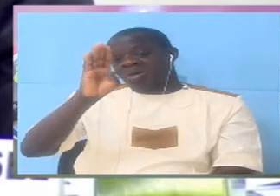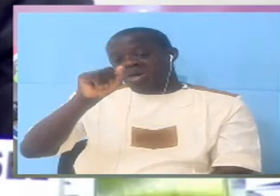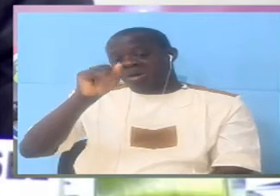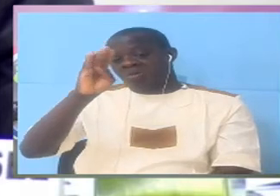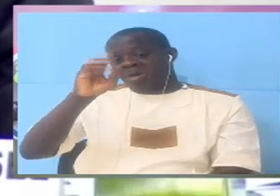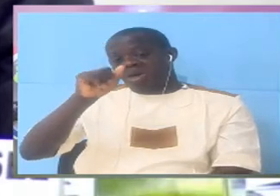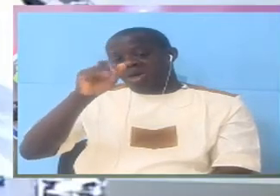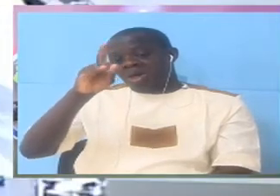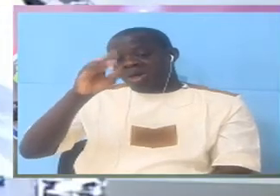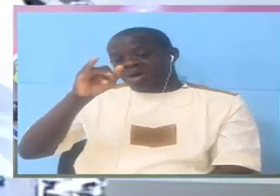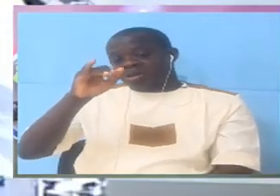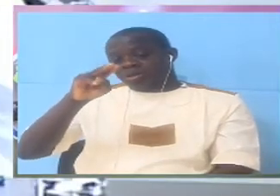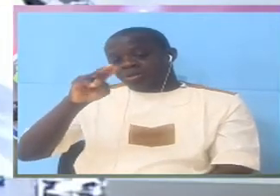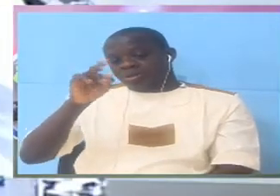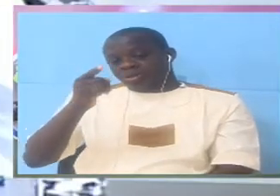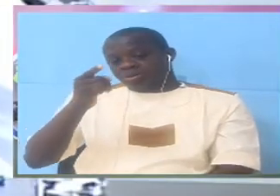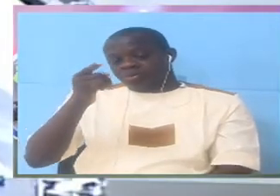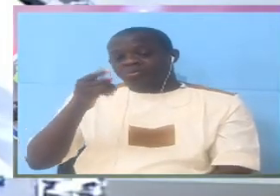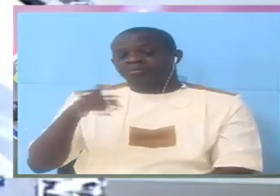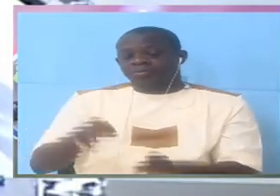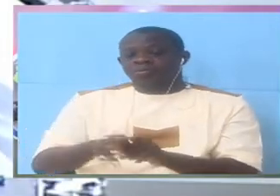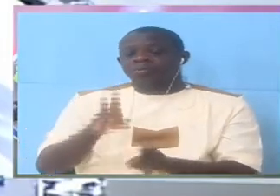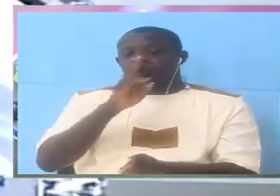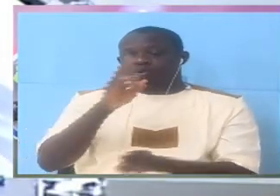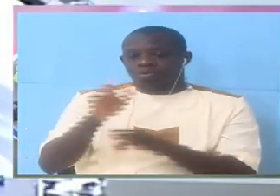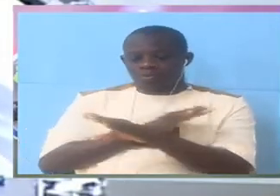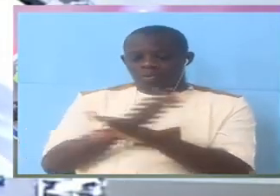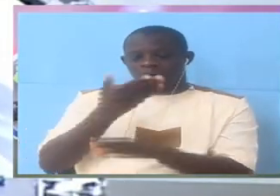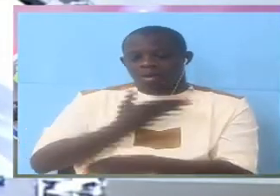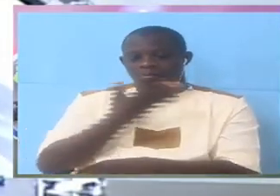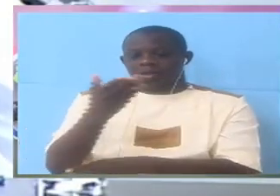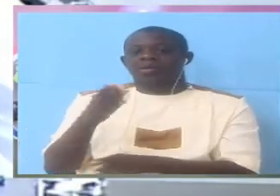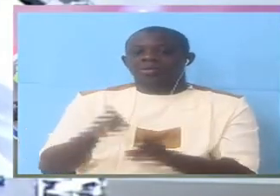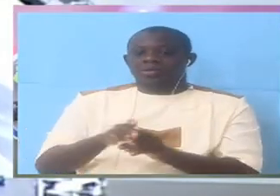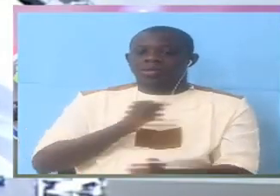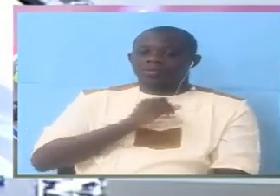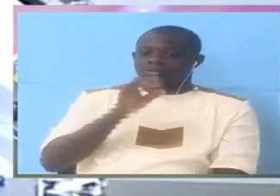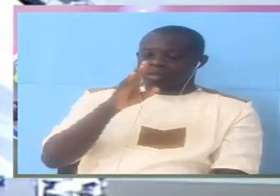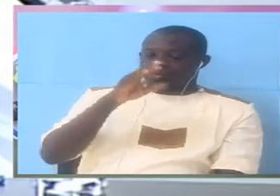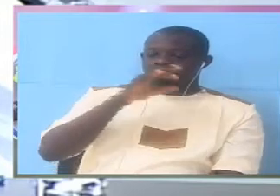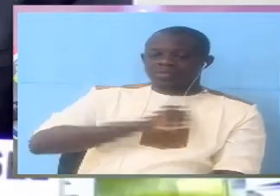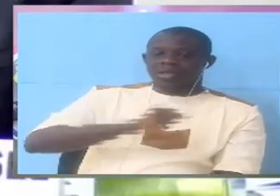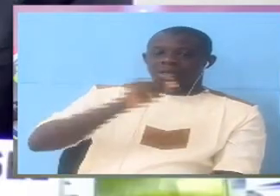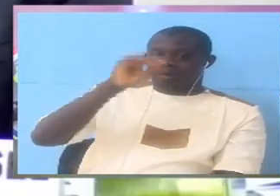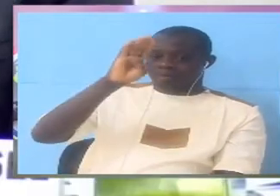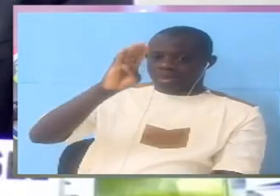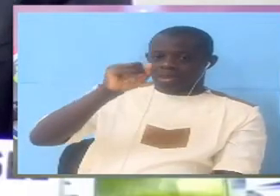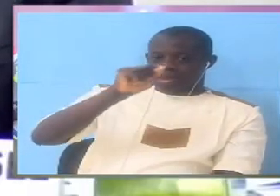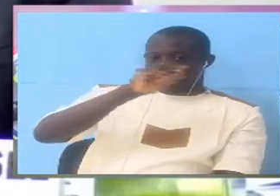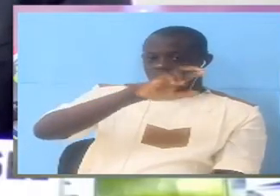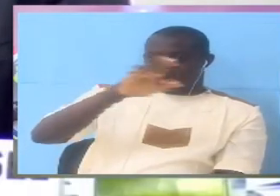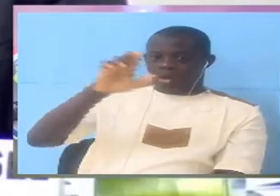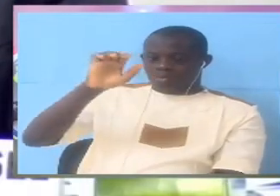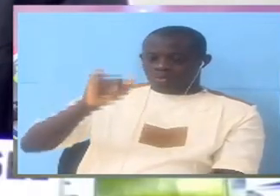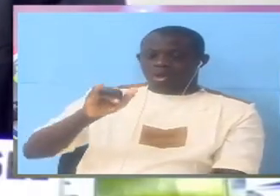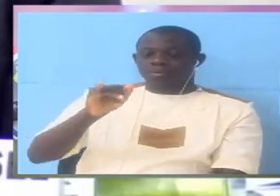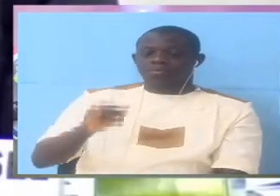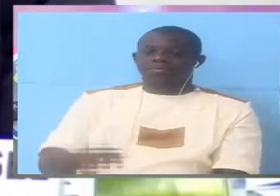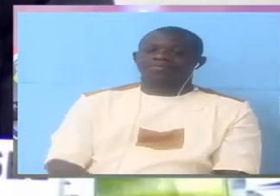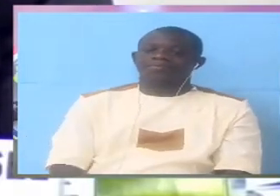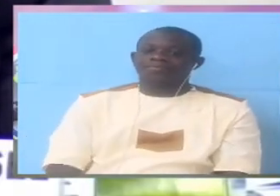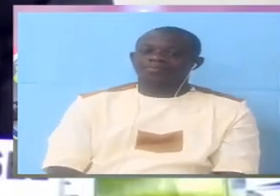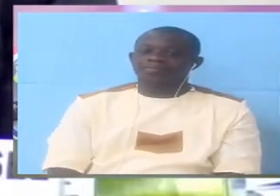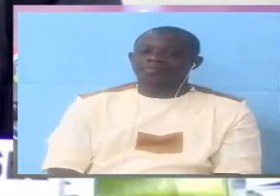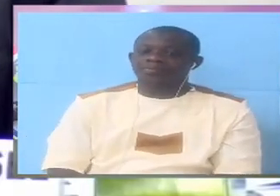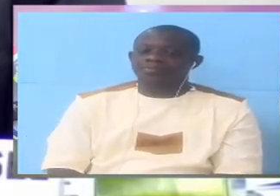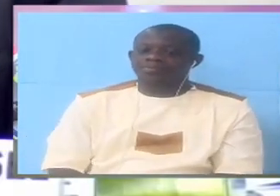who was that? Who was that? Mr. Barry. Exactly. This is a regimental organization. I want you to have Mr. Witness, we